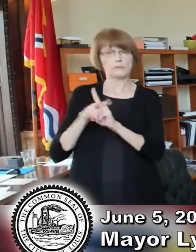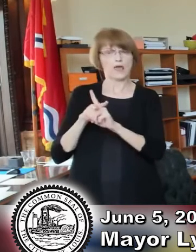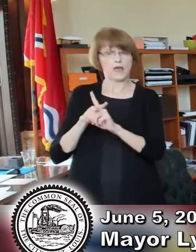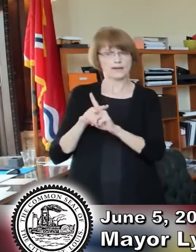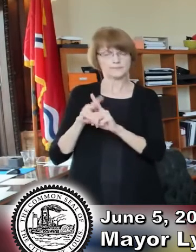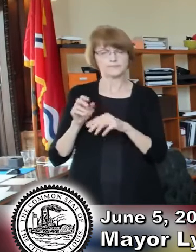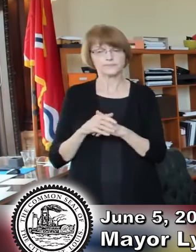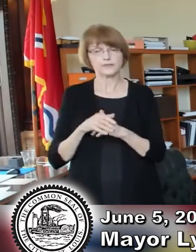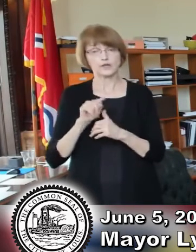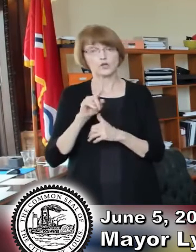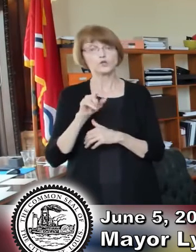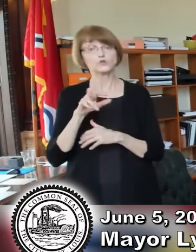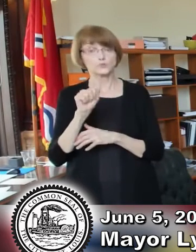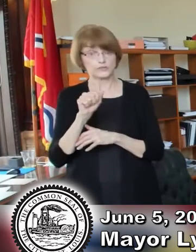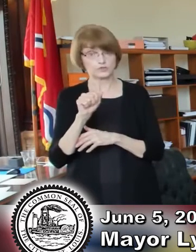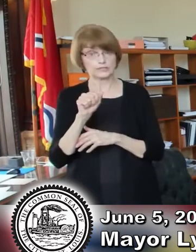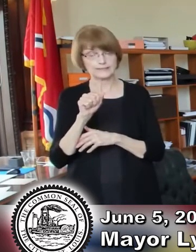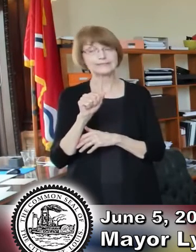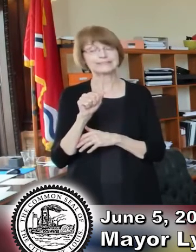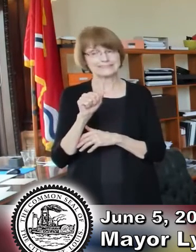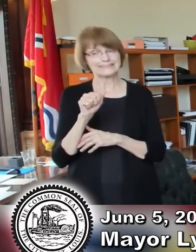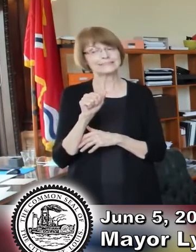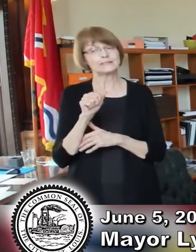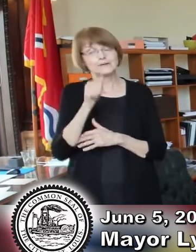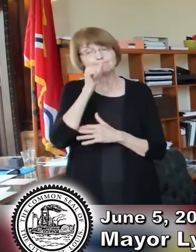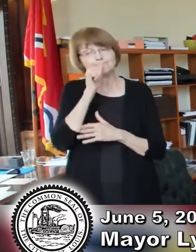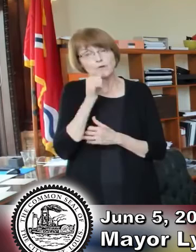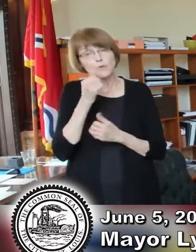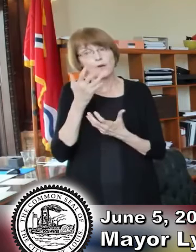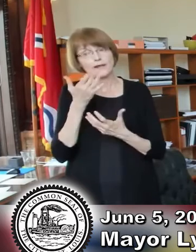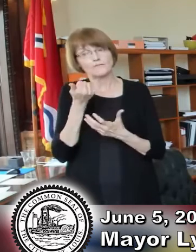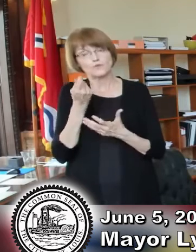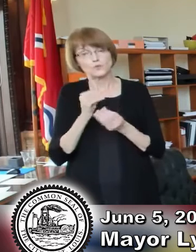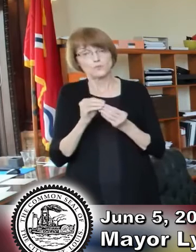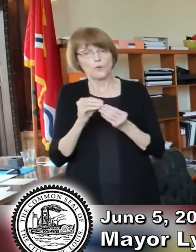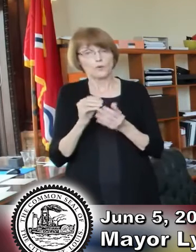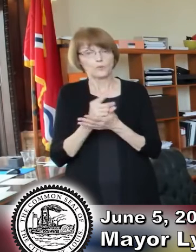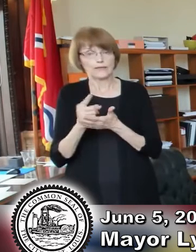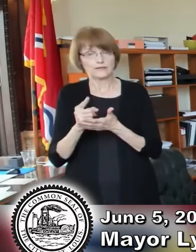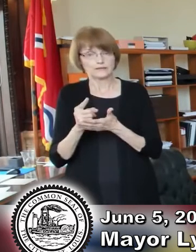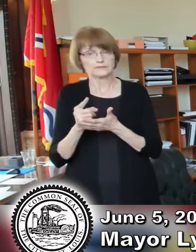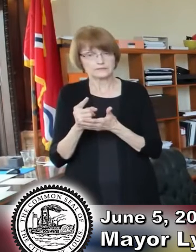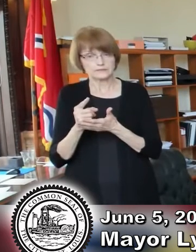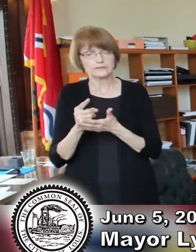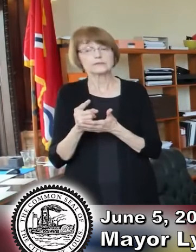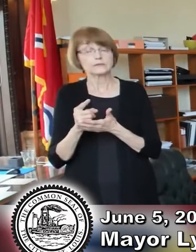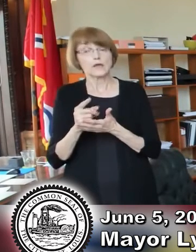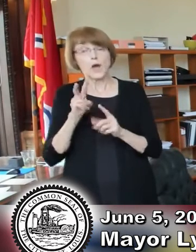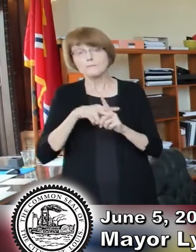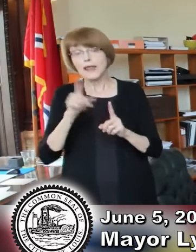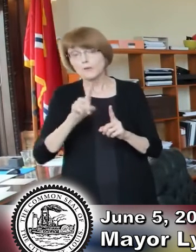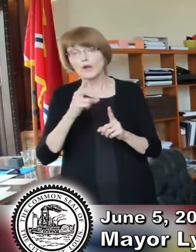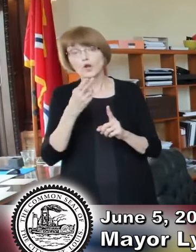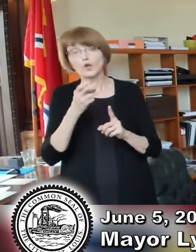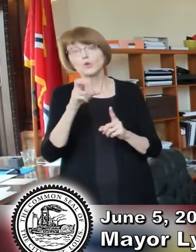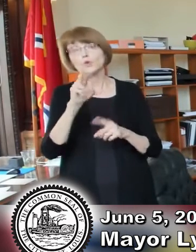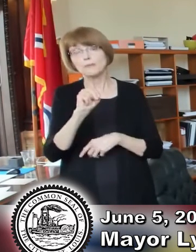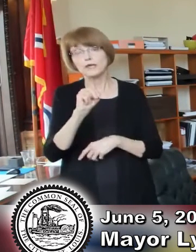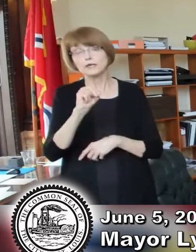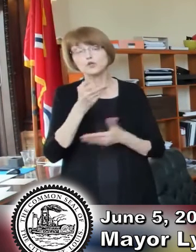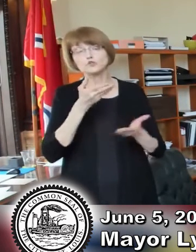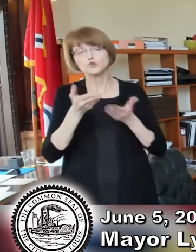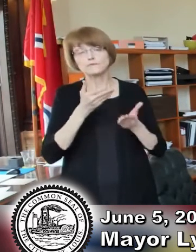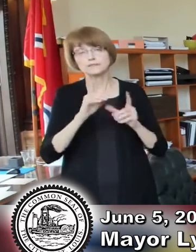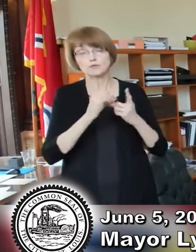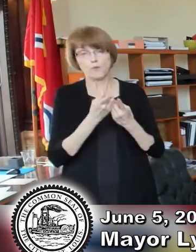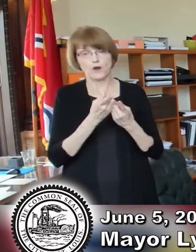So Tricia, that's probably going to be a few more weeks. You will be able to apply through our Human Services Department. It will be